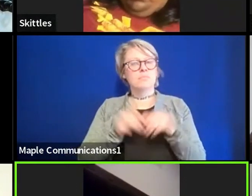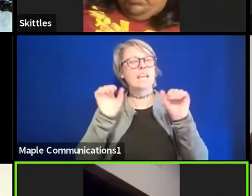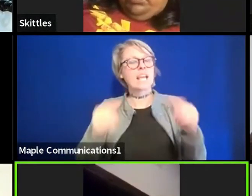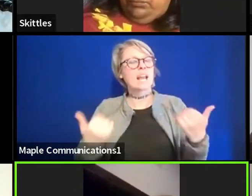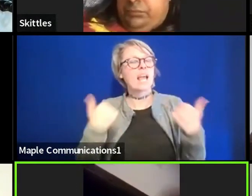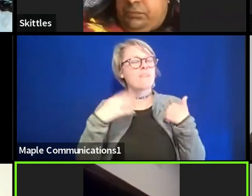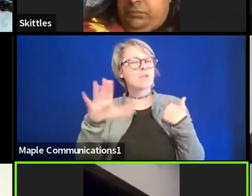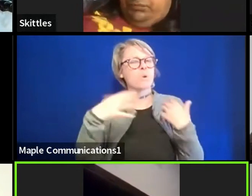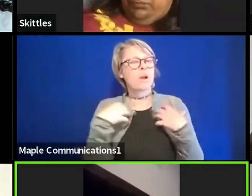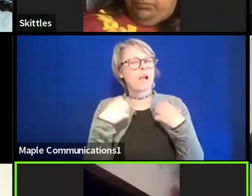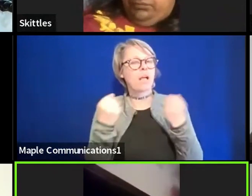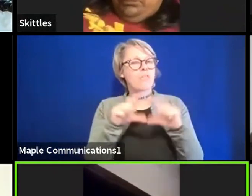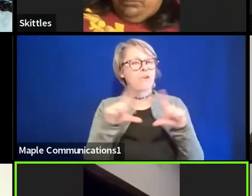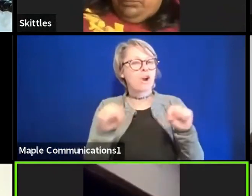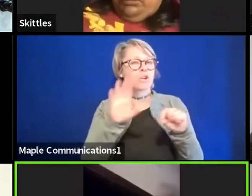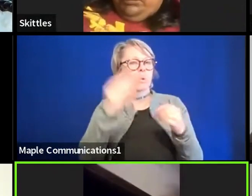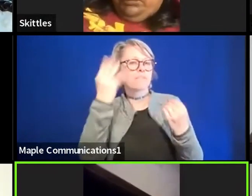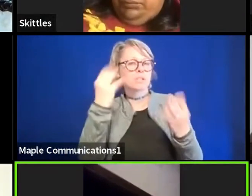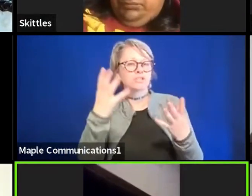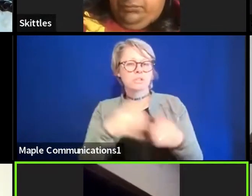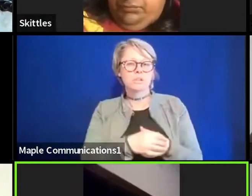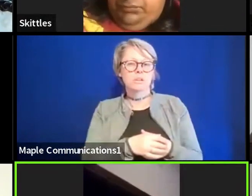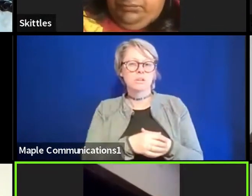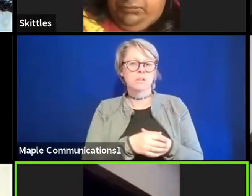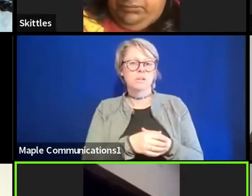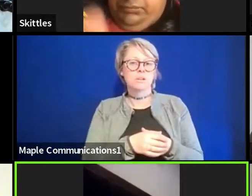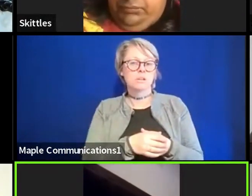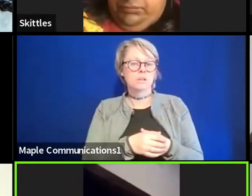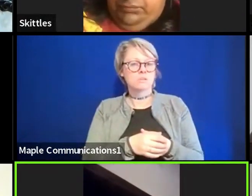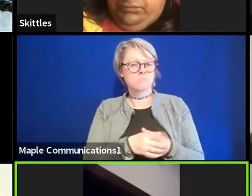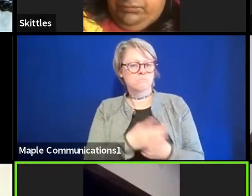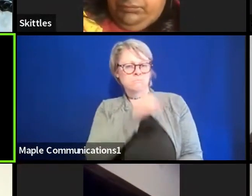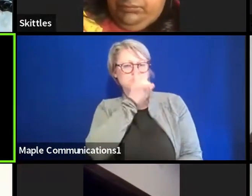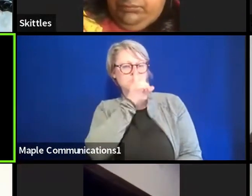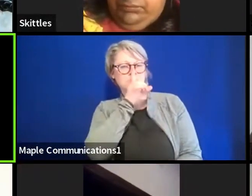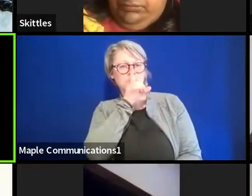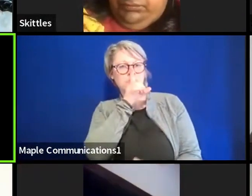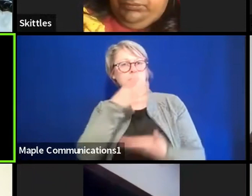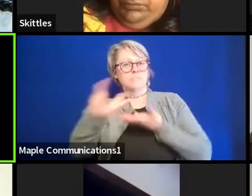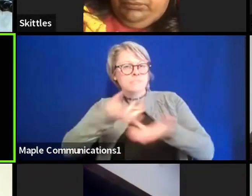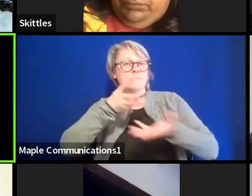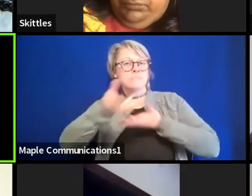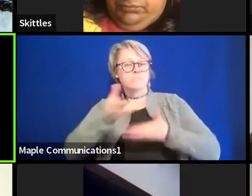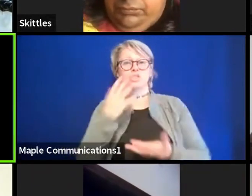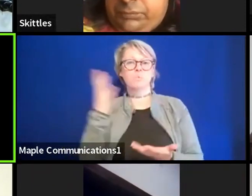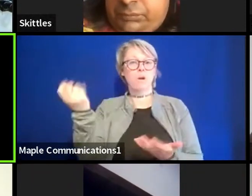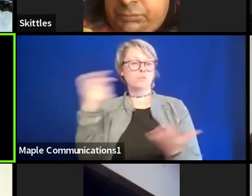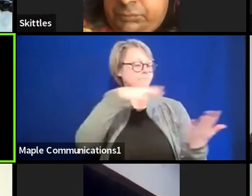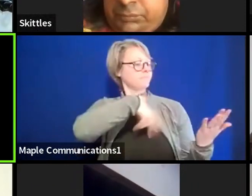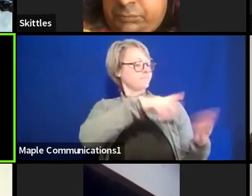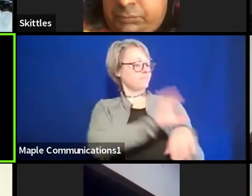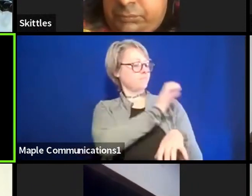It's please, can I have your, but they don't say please, they just say, "Can I have your health card?" Right. And I find that